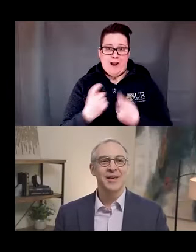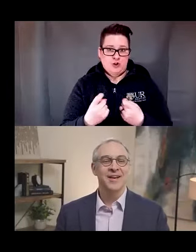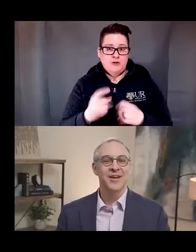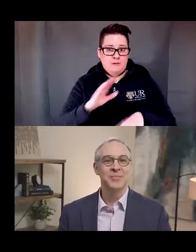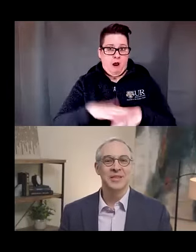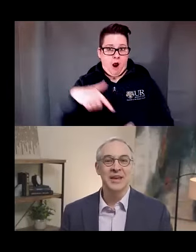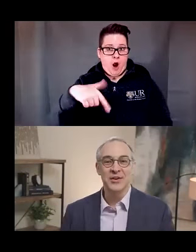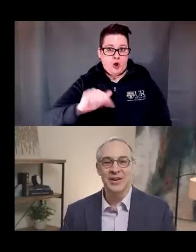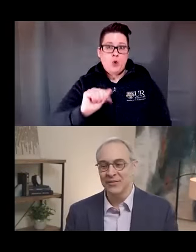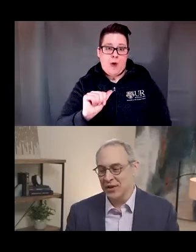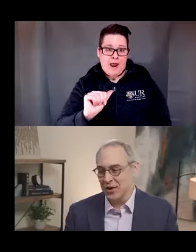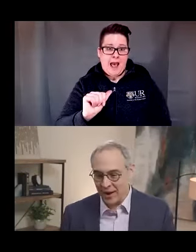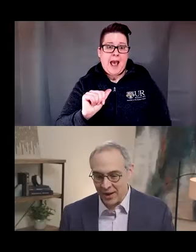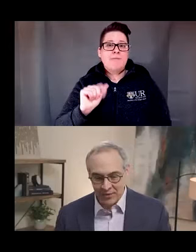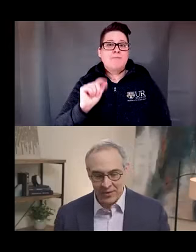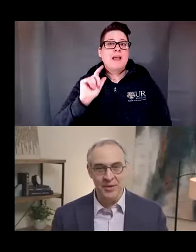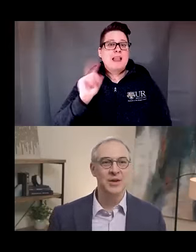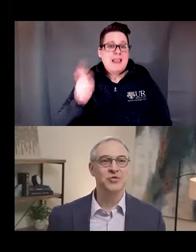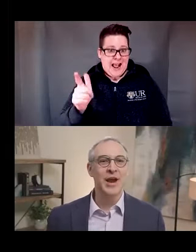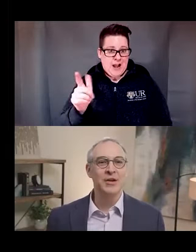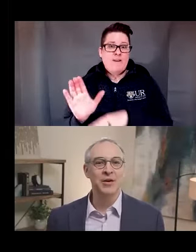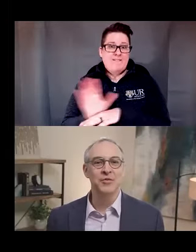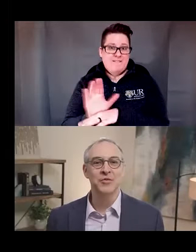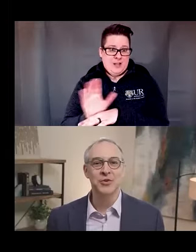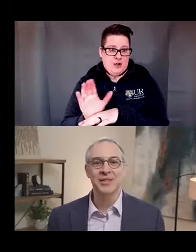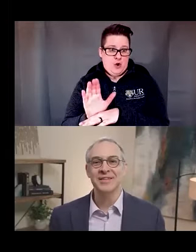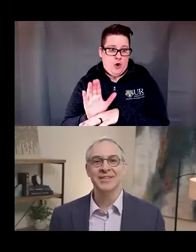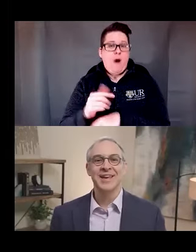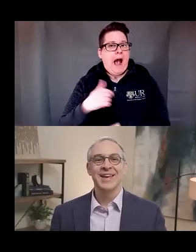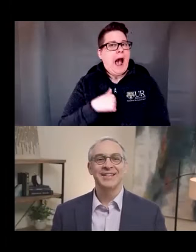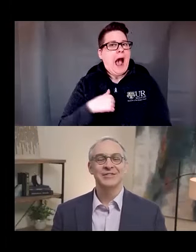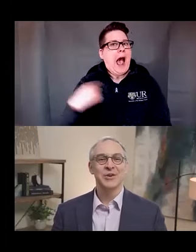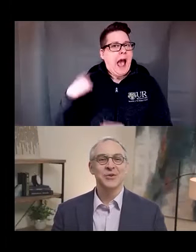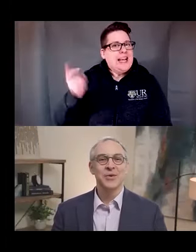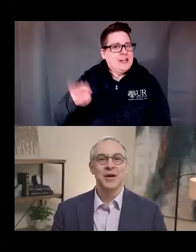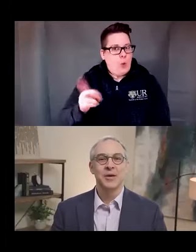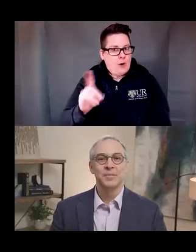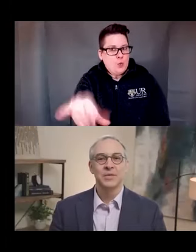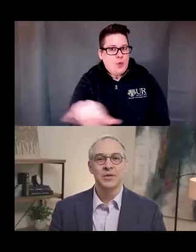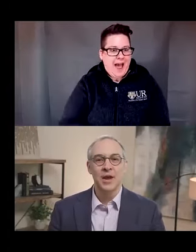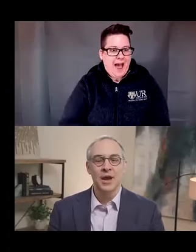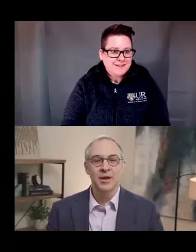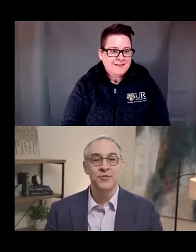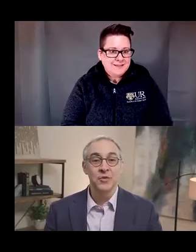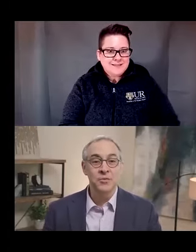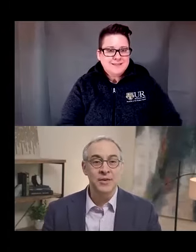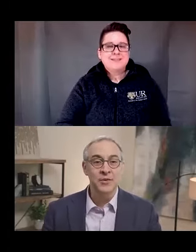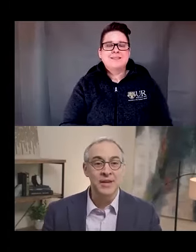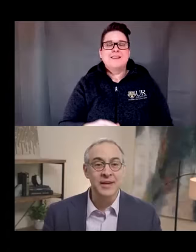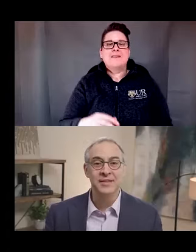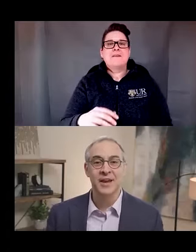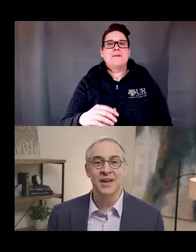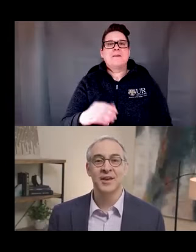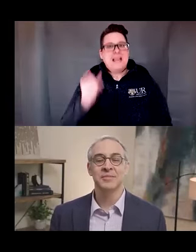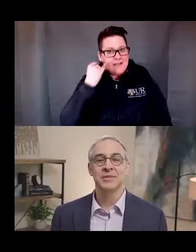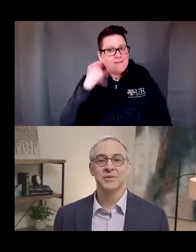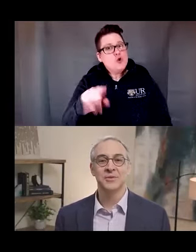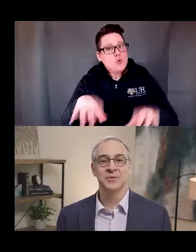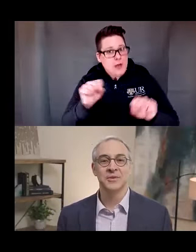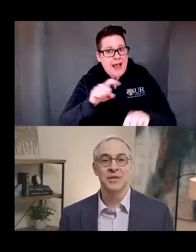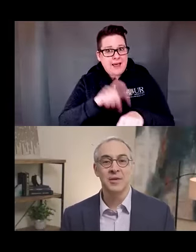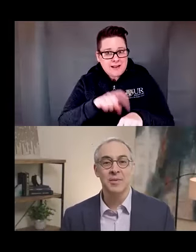Q&A later in a video. I have a track record for doing this. And so if you take the